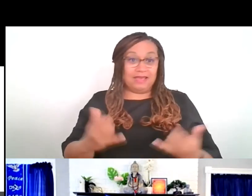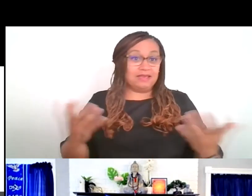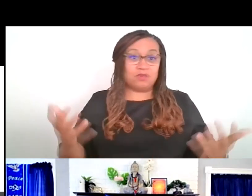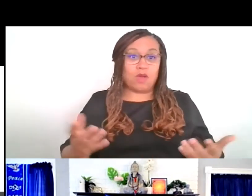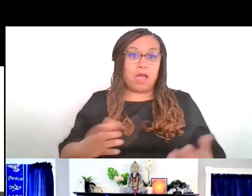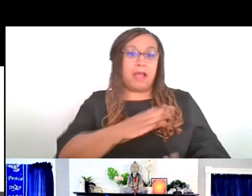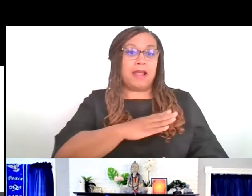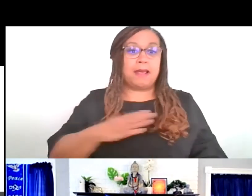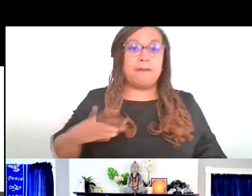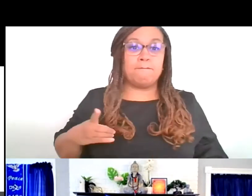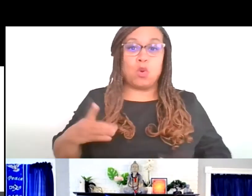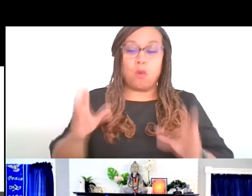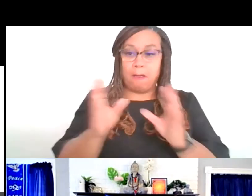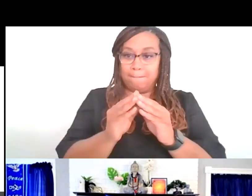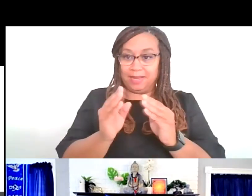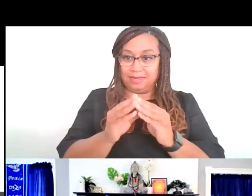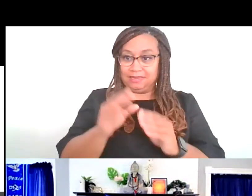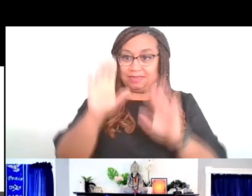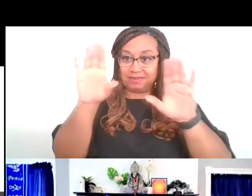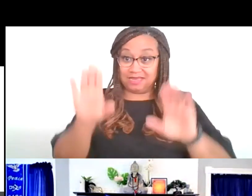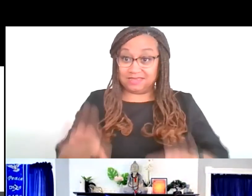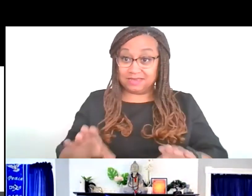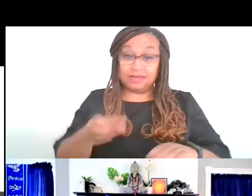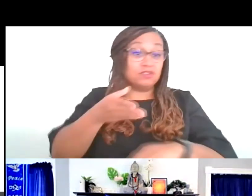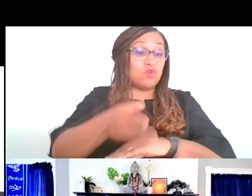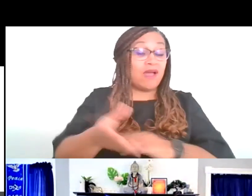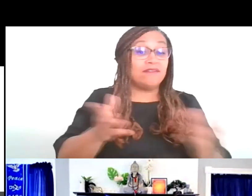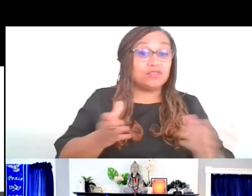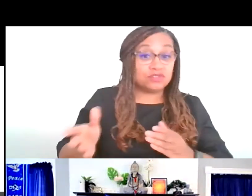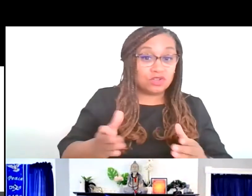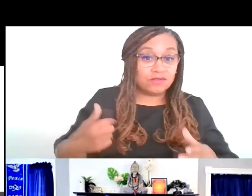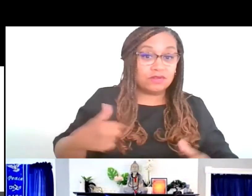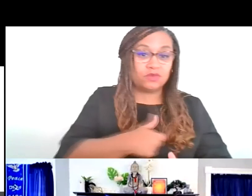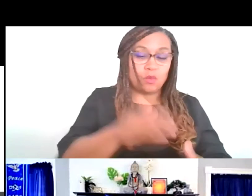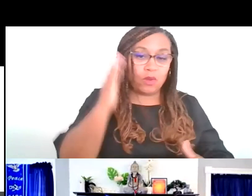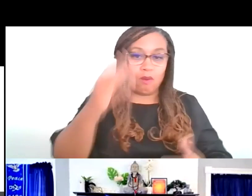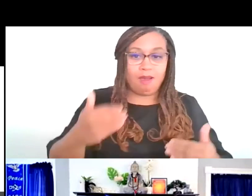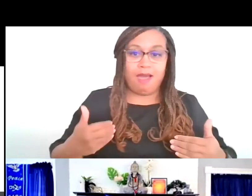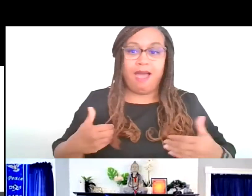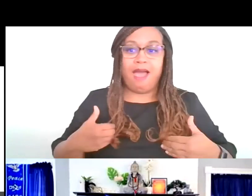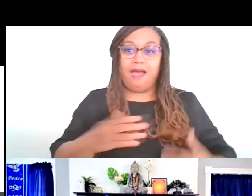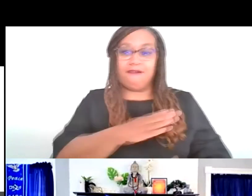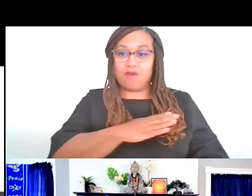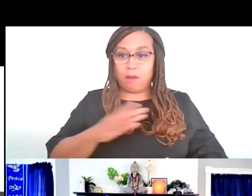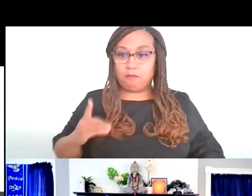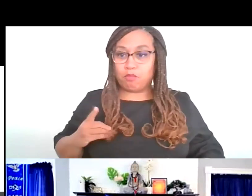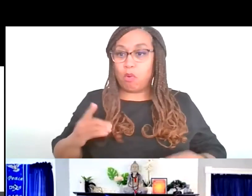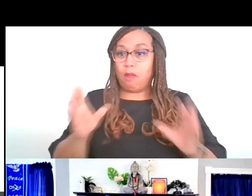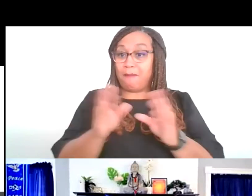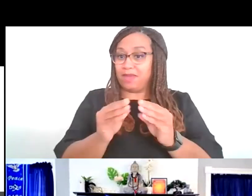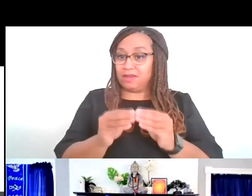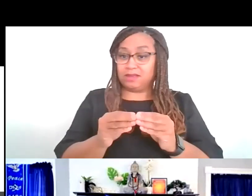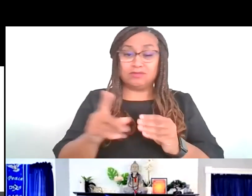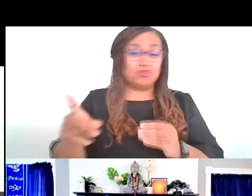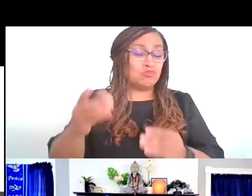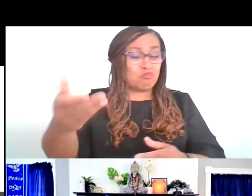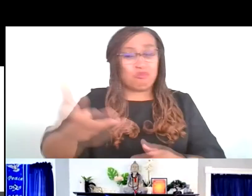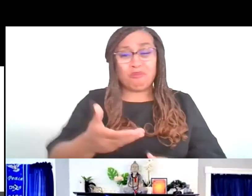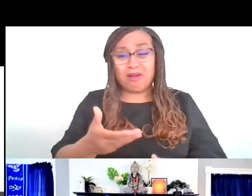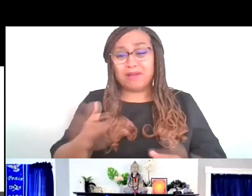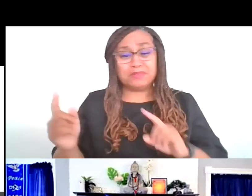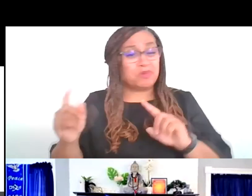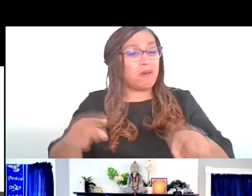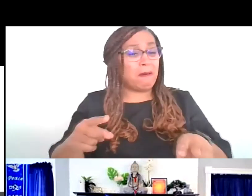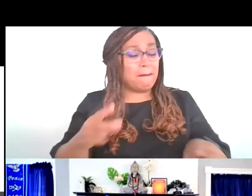meeting Sunday. So after service, there will be a board meeting. You are free and welcome to attend if you so